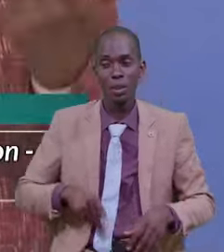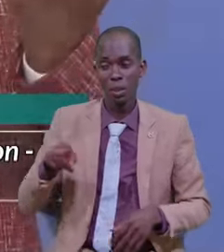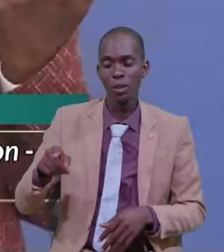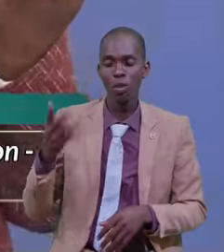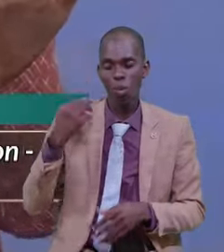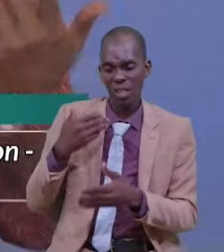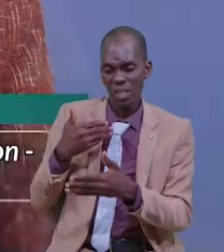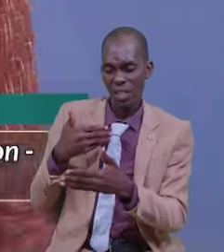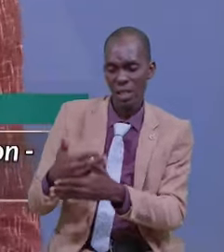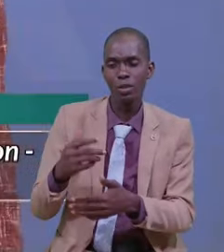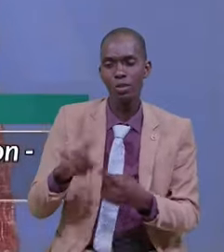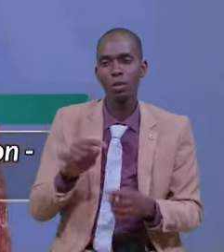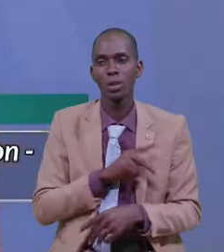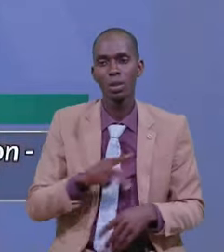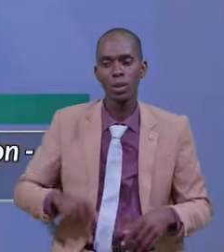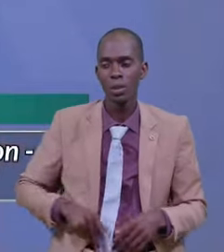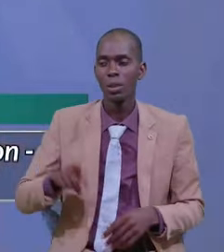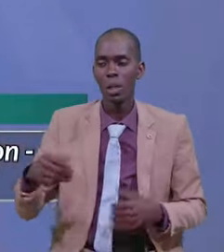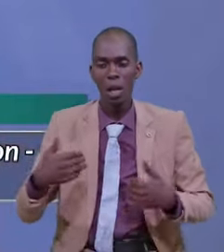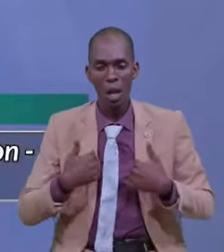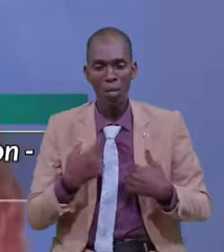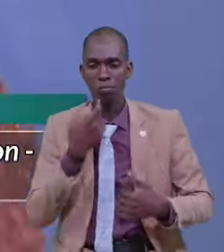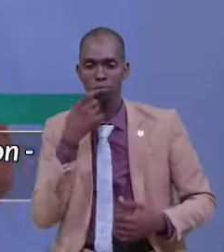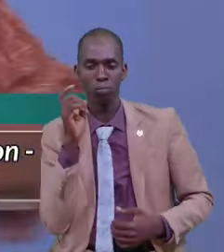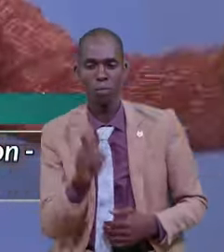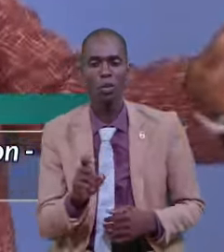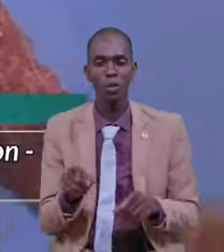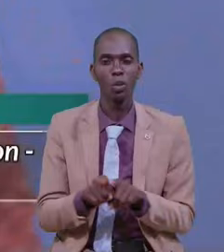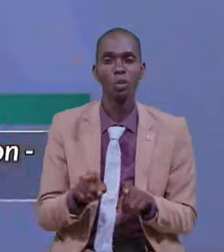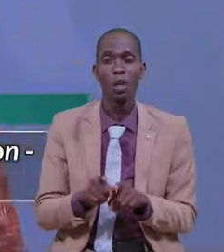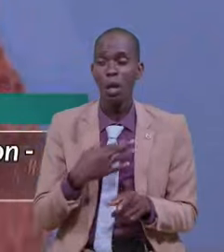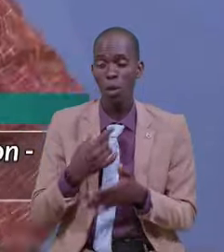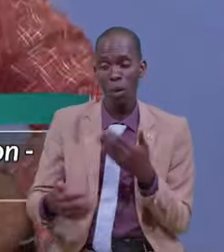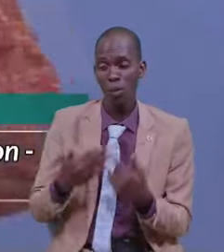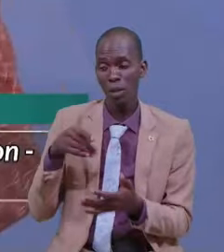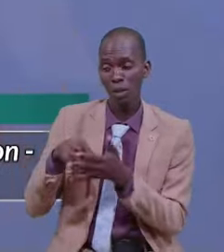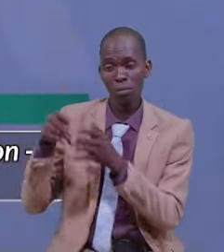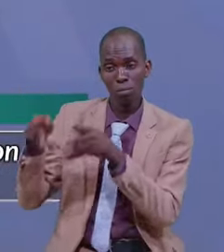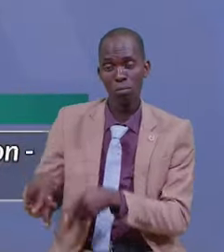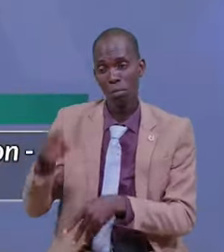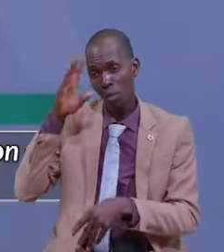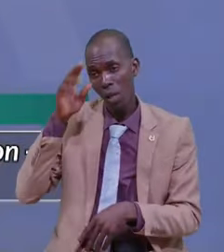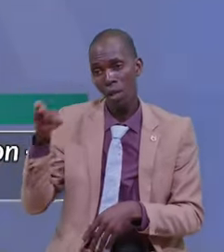He called the shots. And whatever he said, final. And